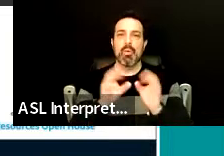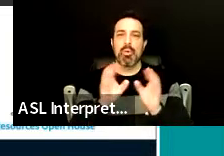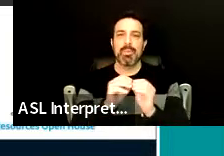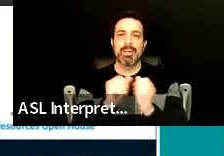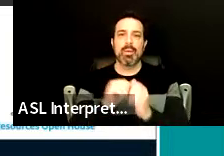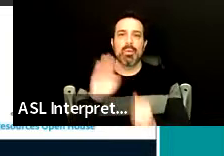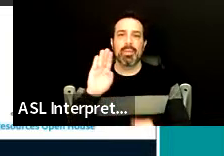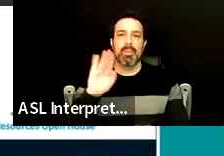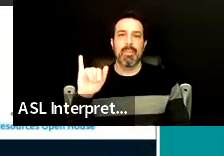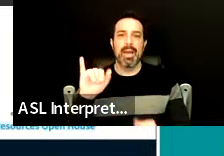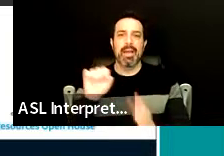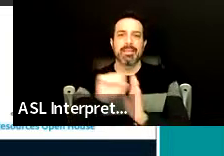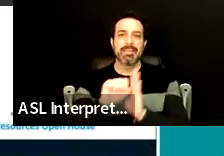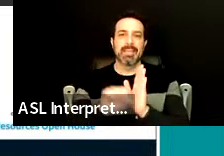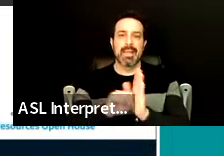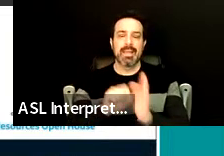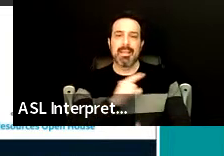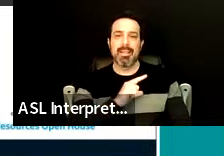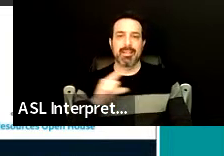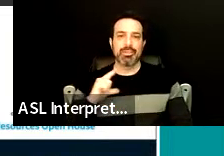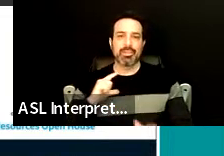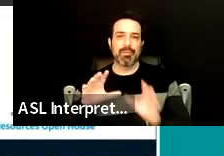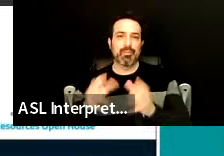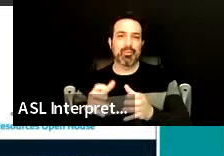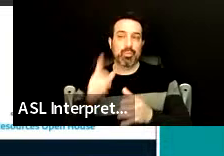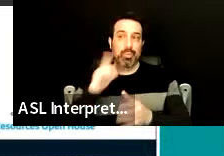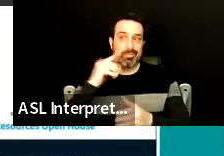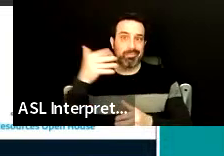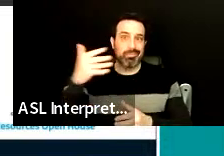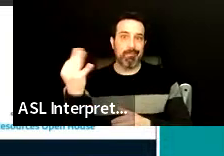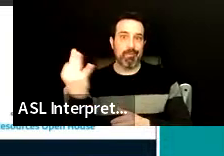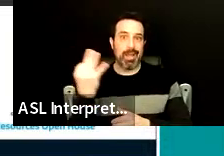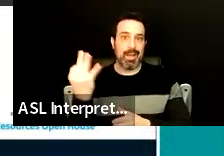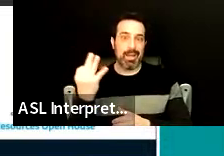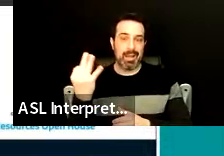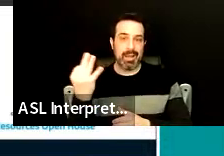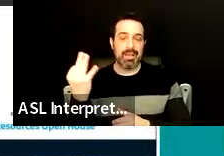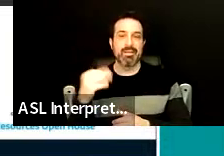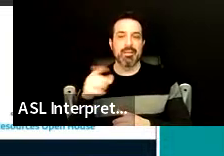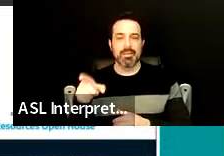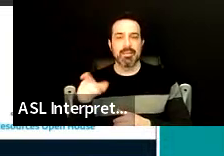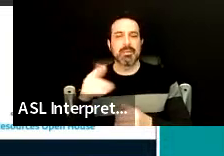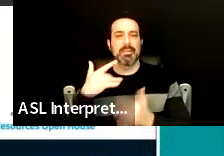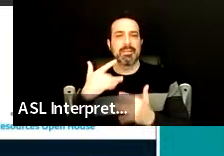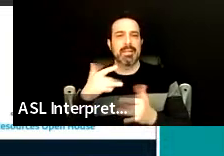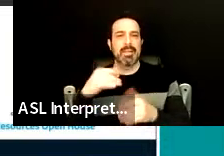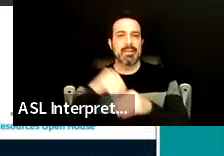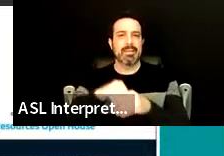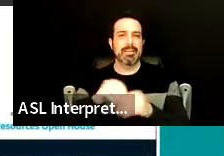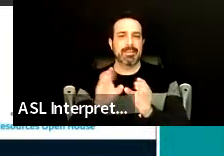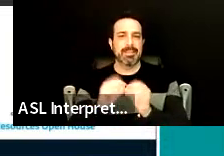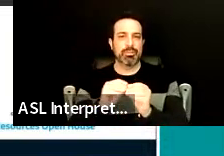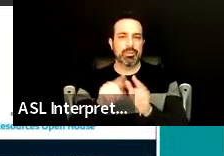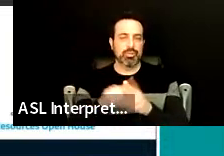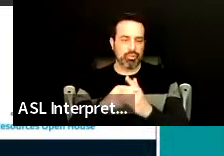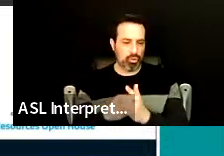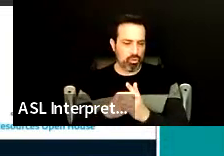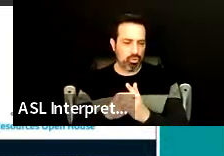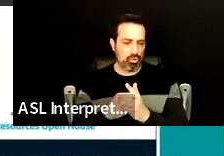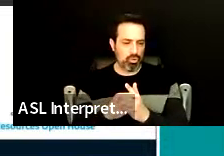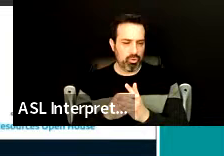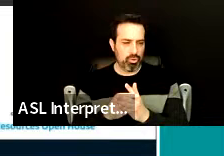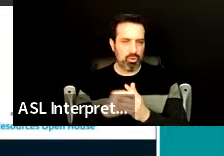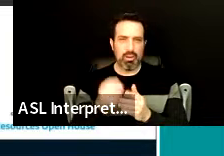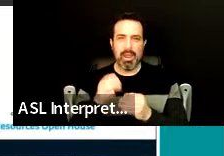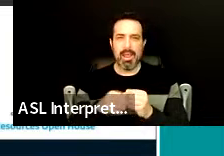bi-state legislative group. We have one coming up on Friday. They go in session starting in towards